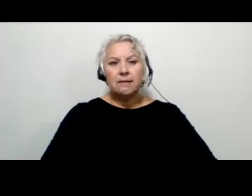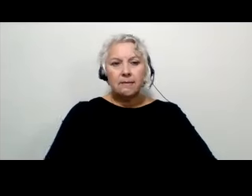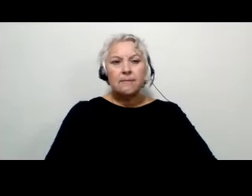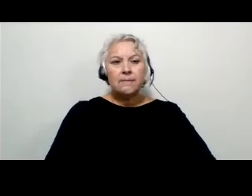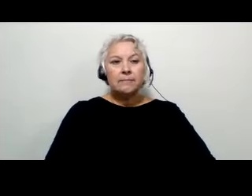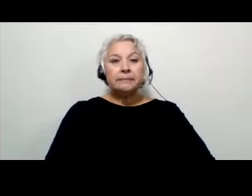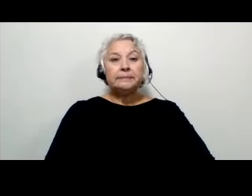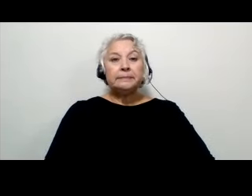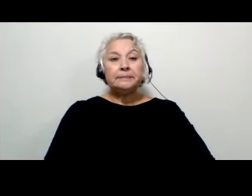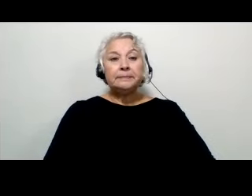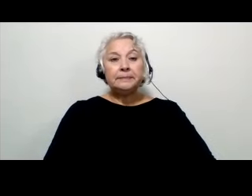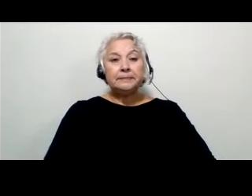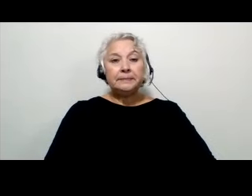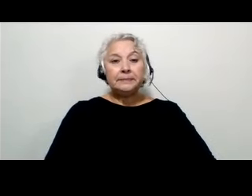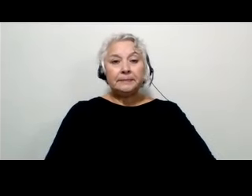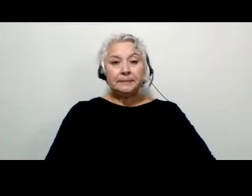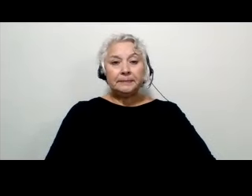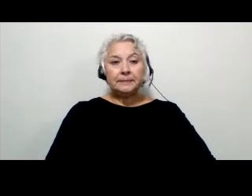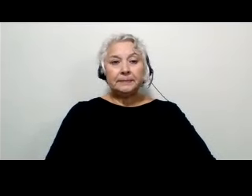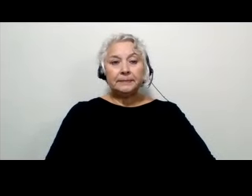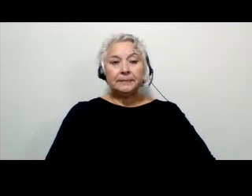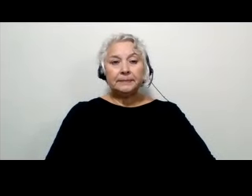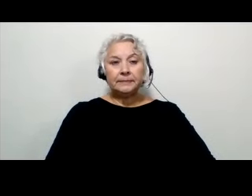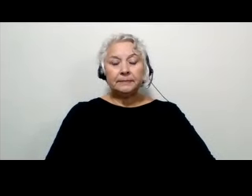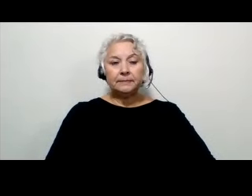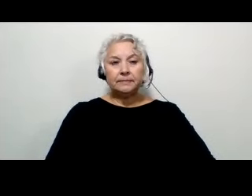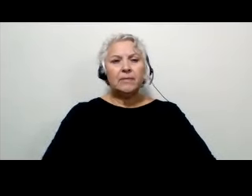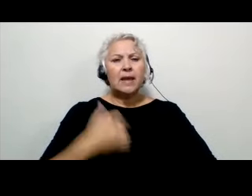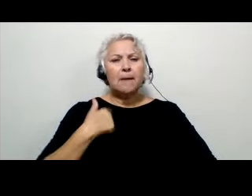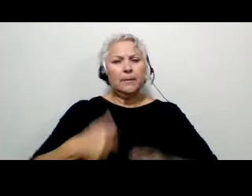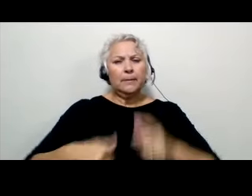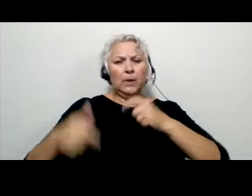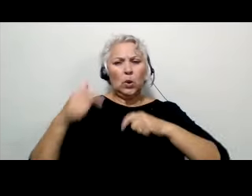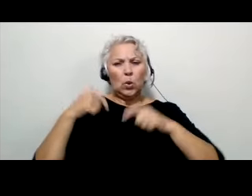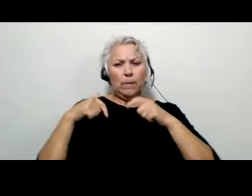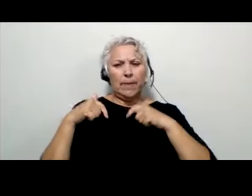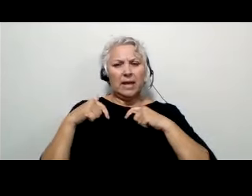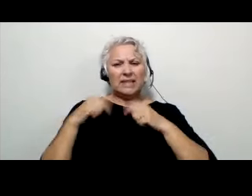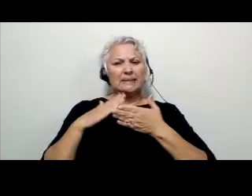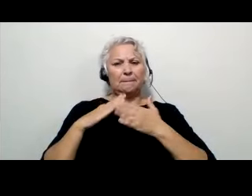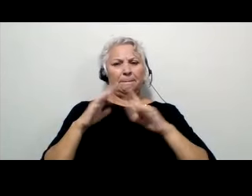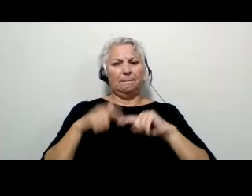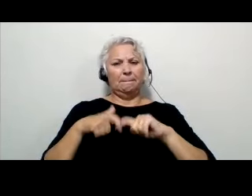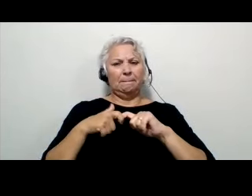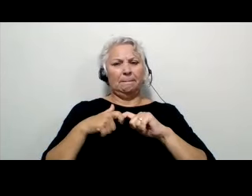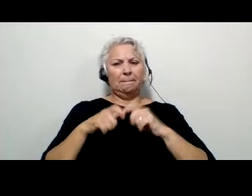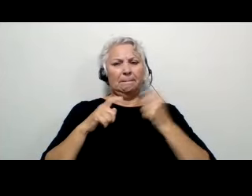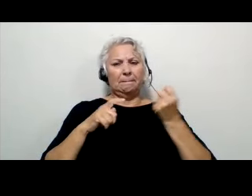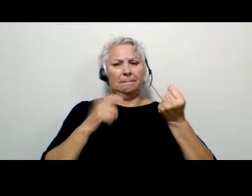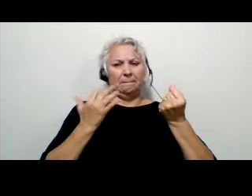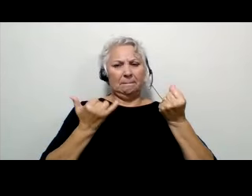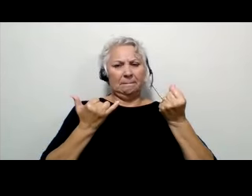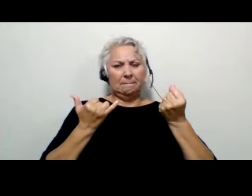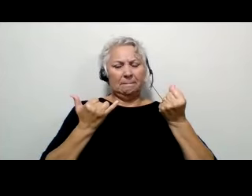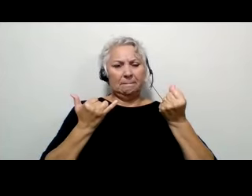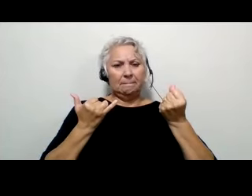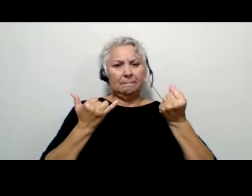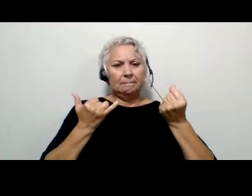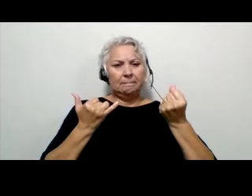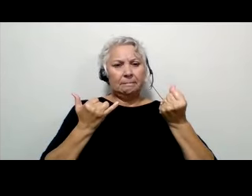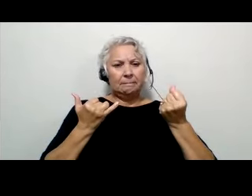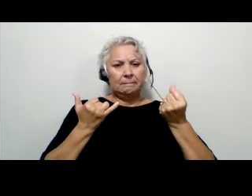And I'm going to go back and stop right here, and maybe we can, as